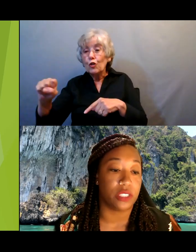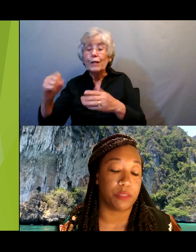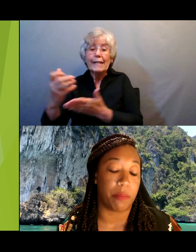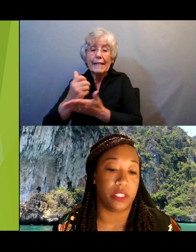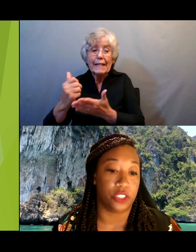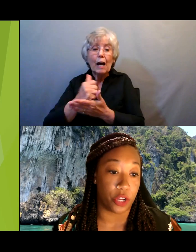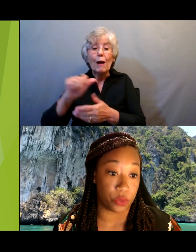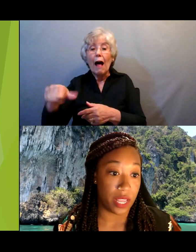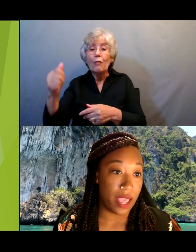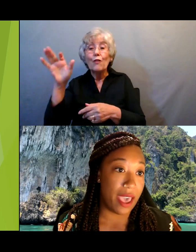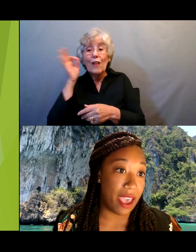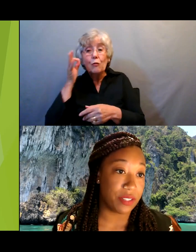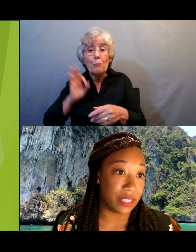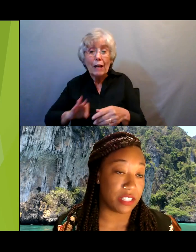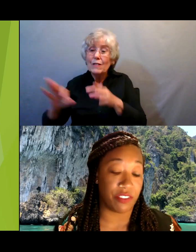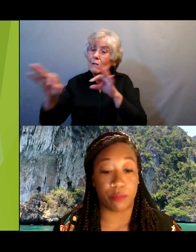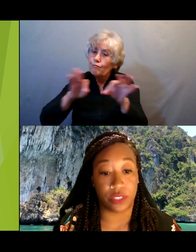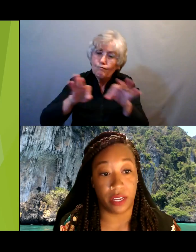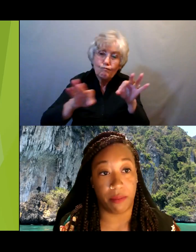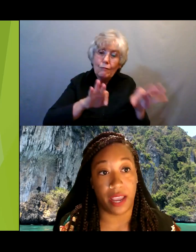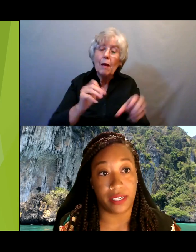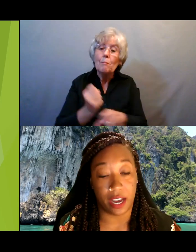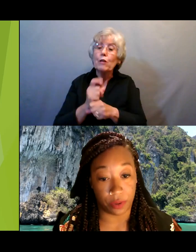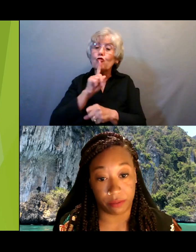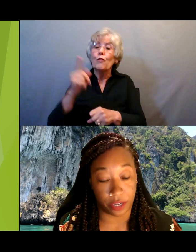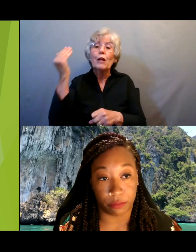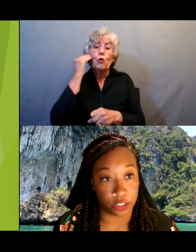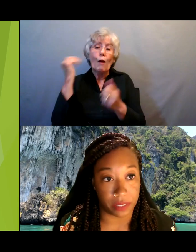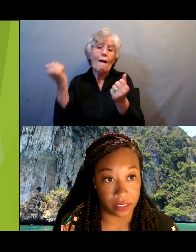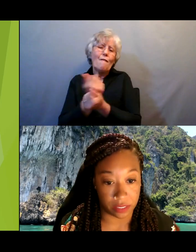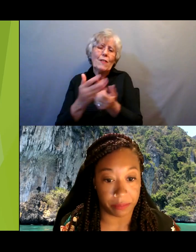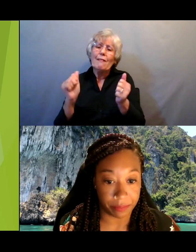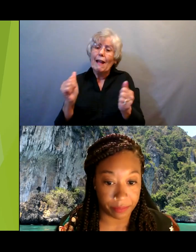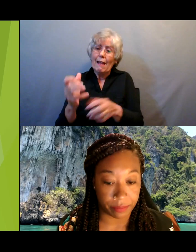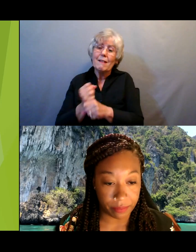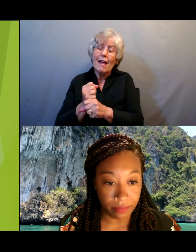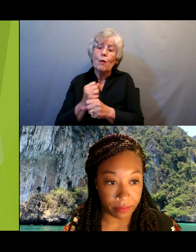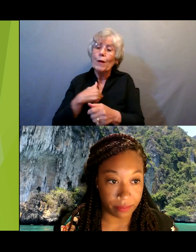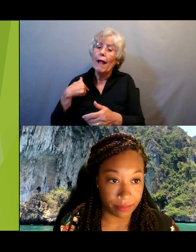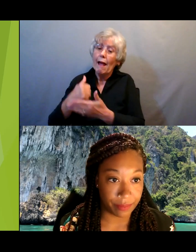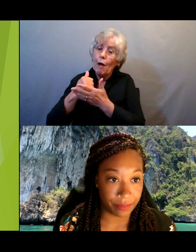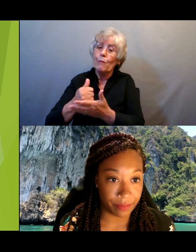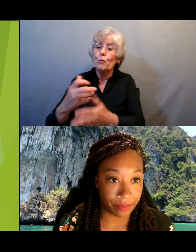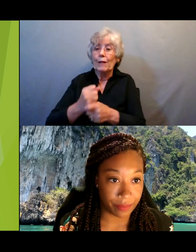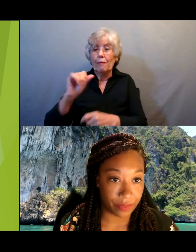making sure that this population knows everything that is available to them and how we can, just best assist them.